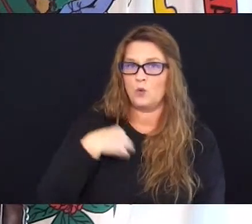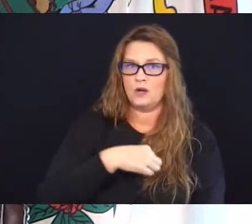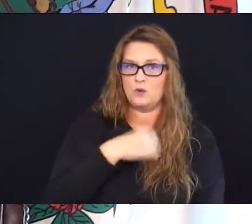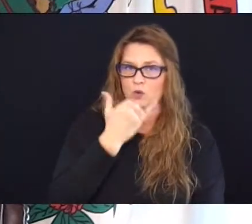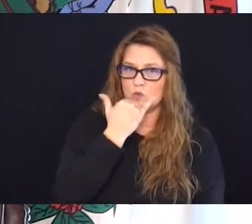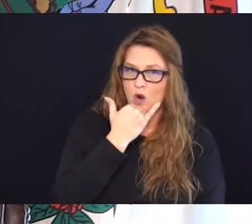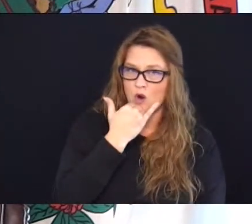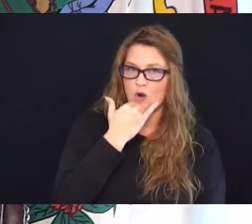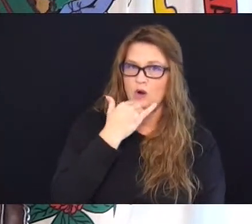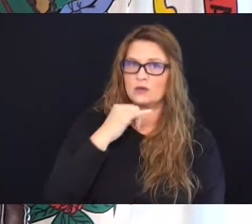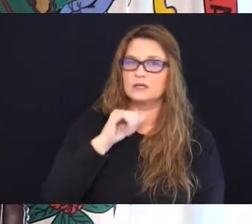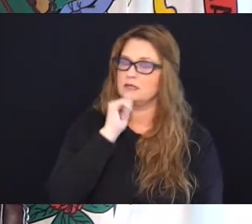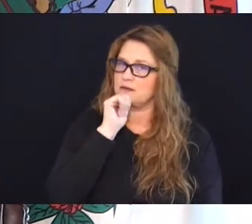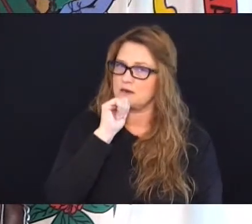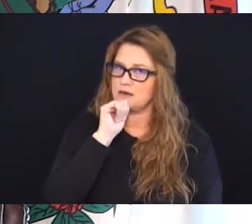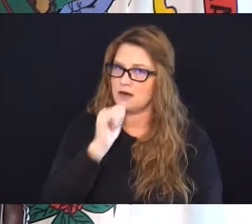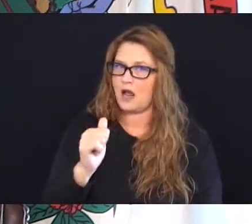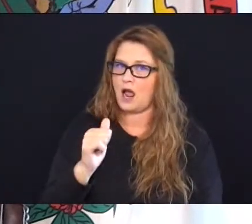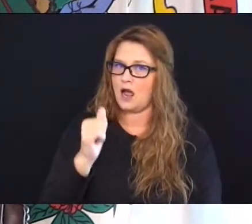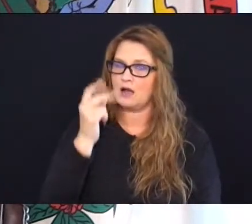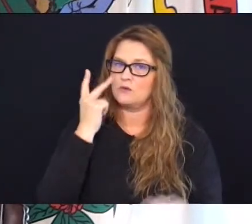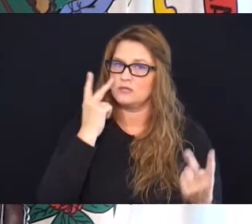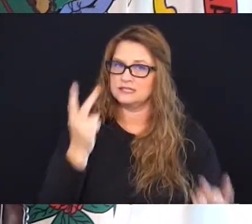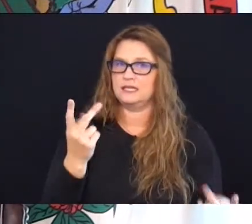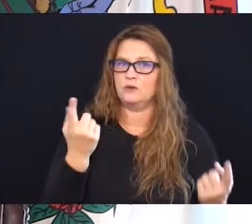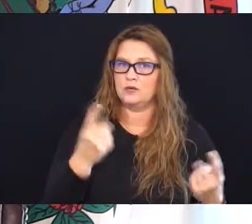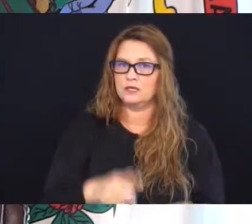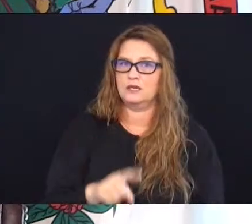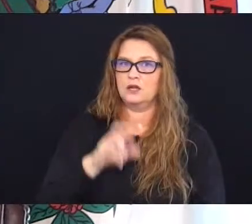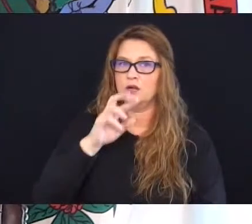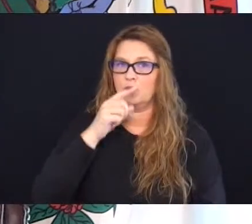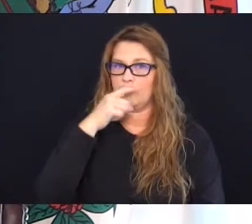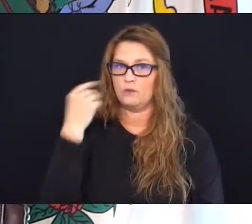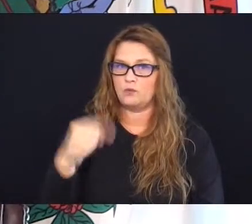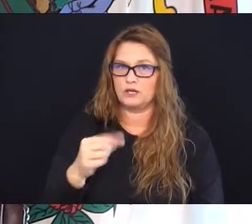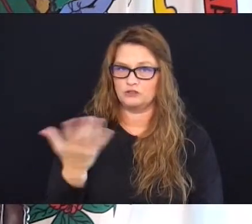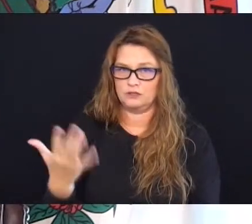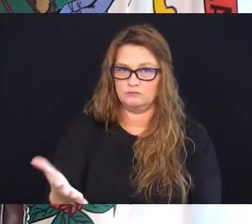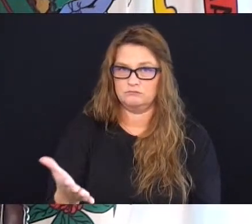to God above, not have what is happening right now in Russia.